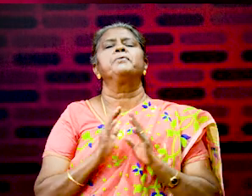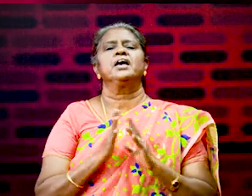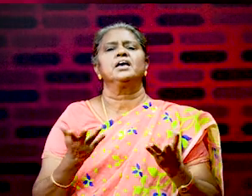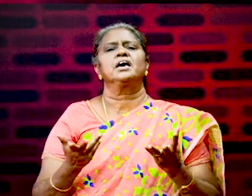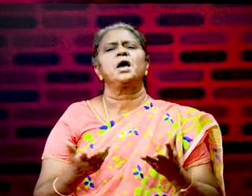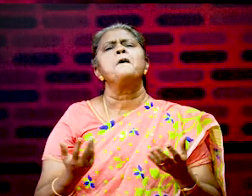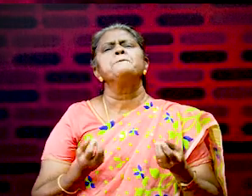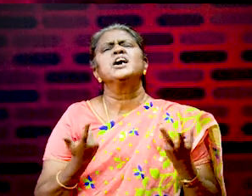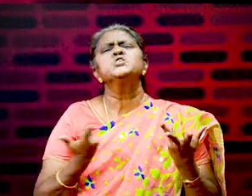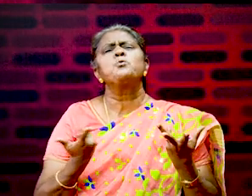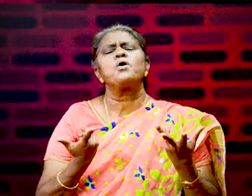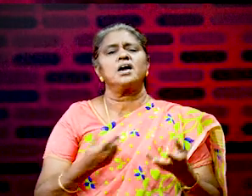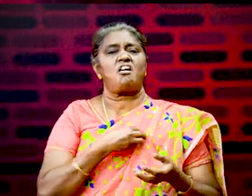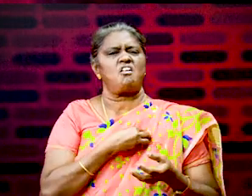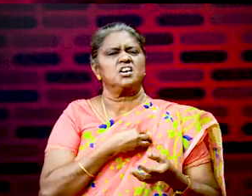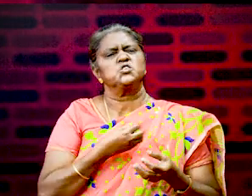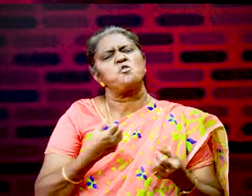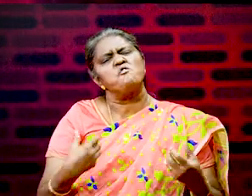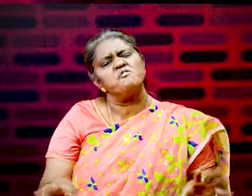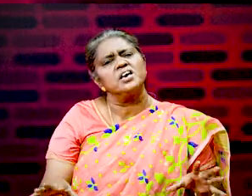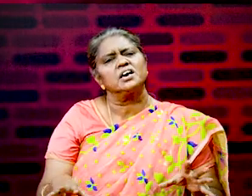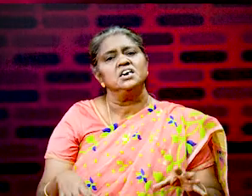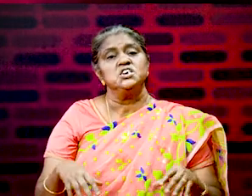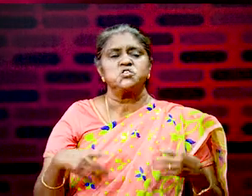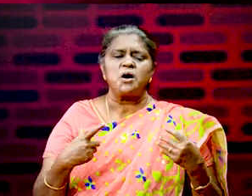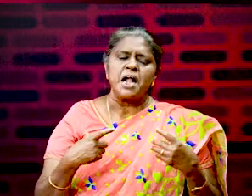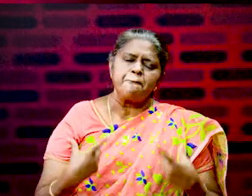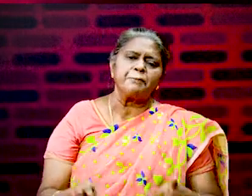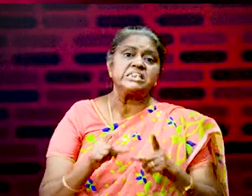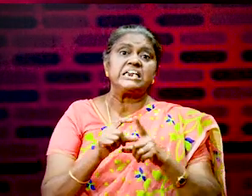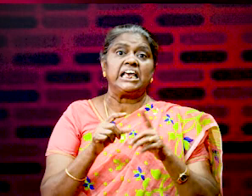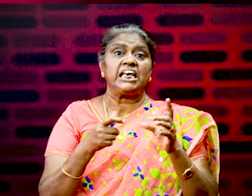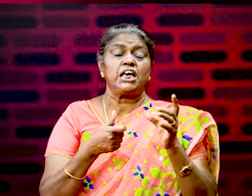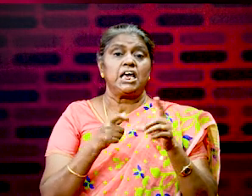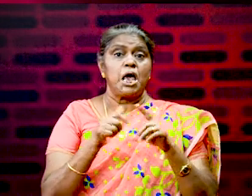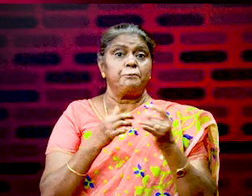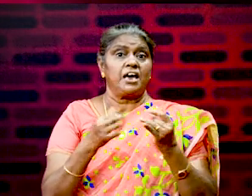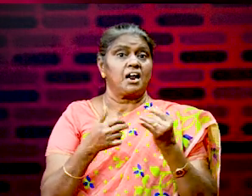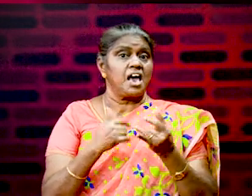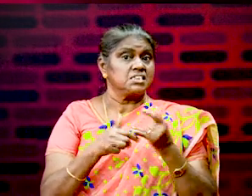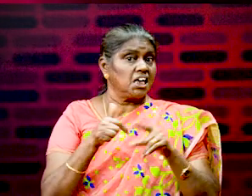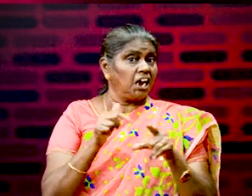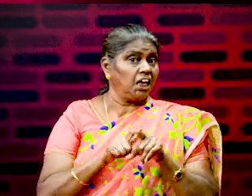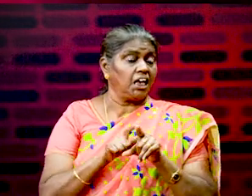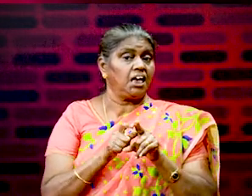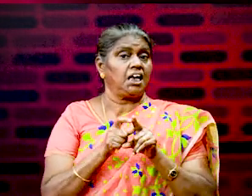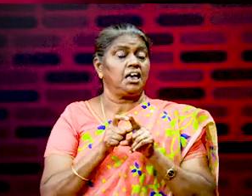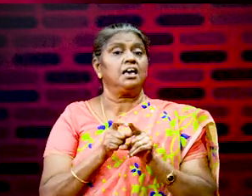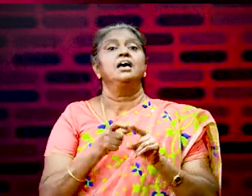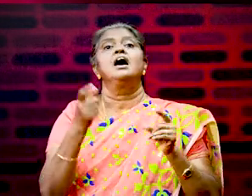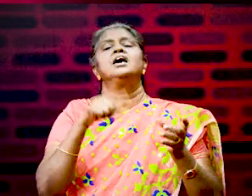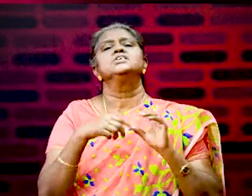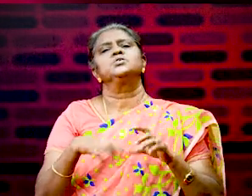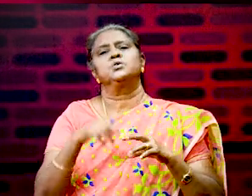are so depressed. But God says, do not be afraid. I am going to show justice to you, and I